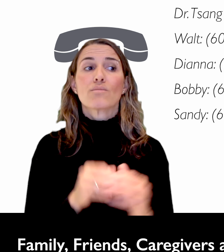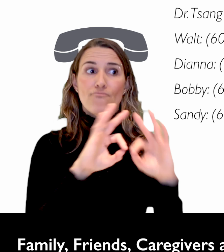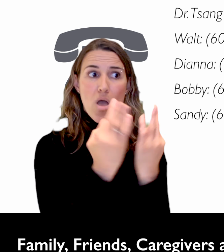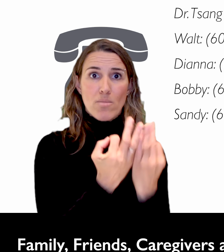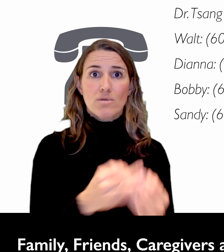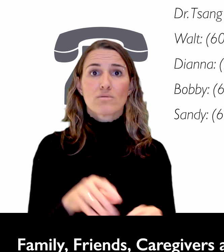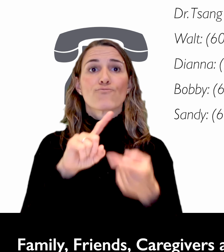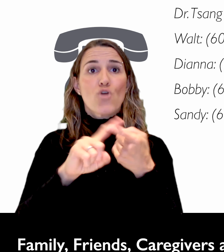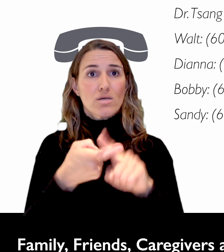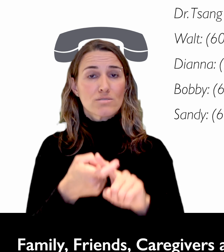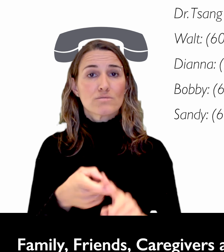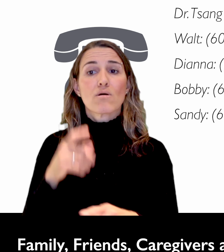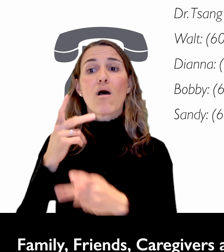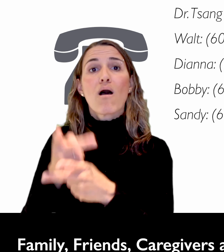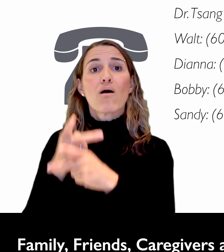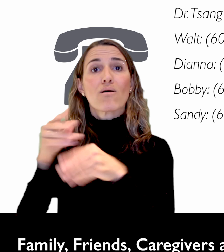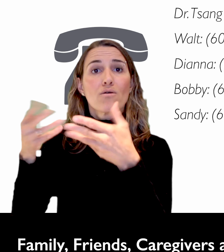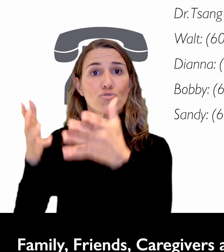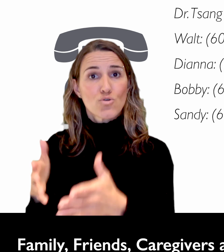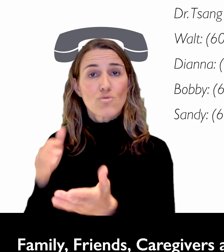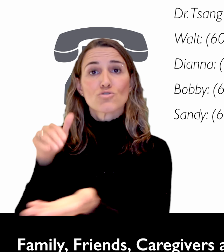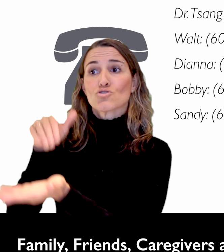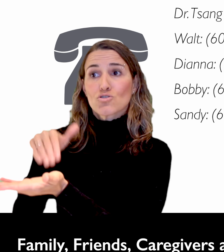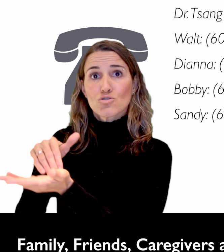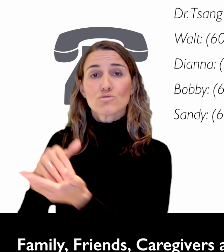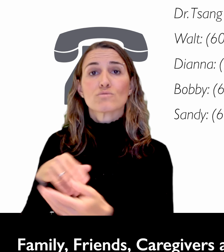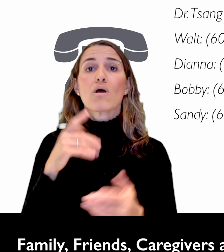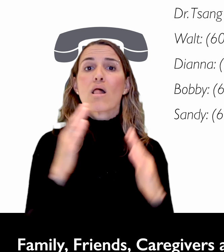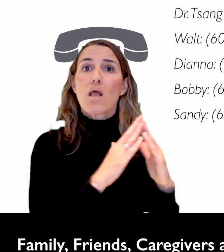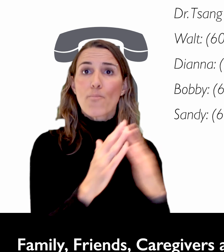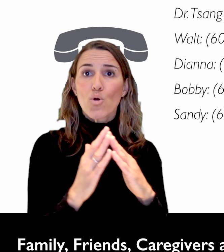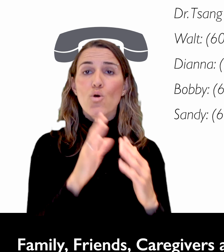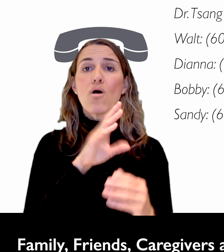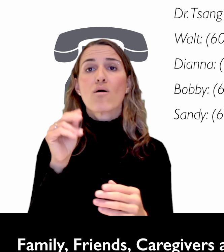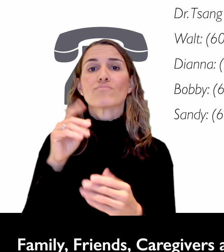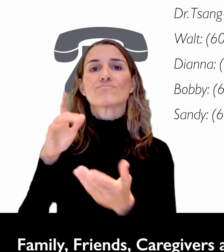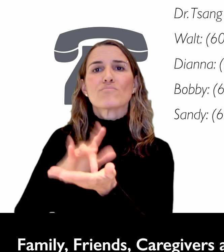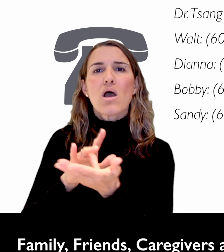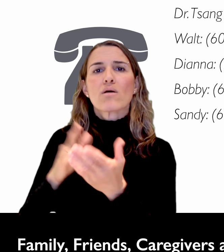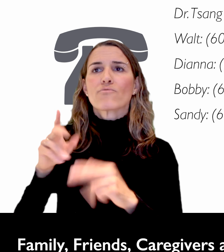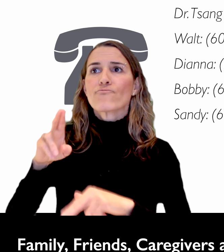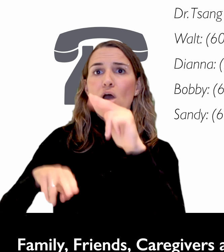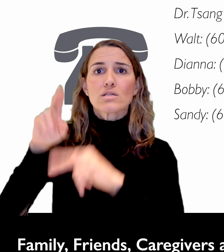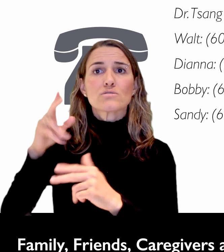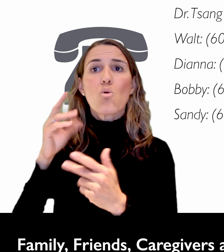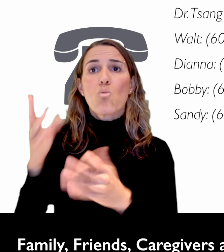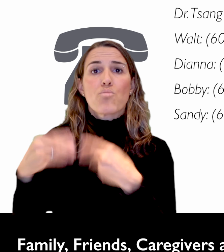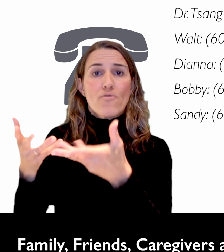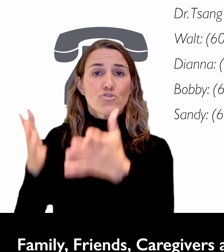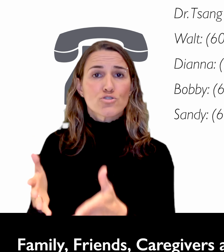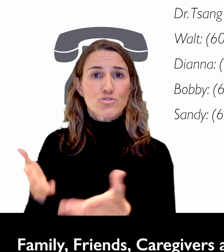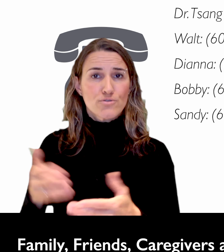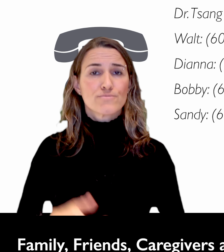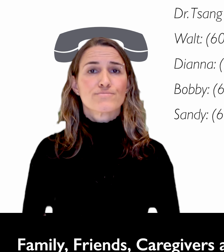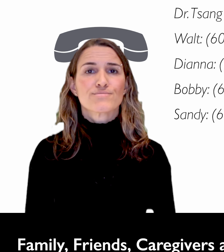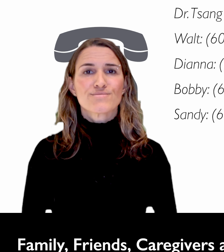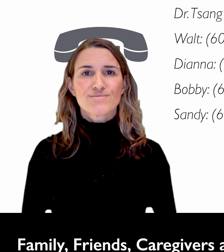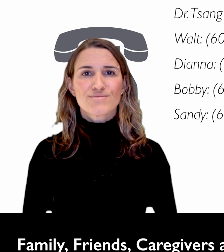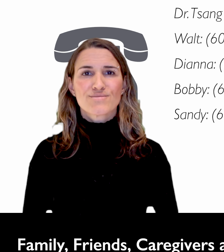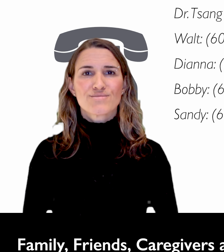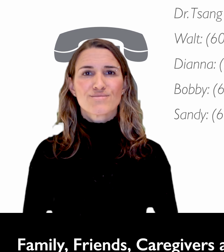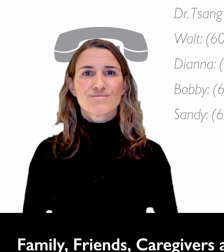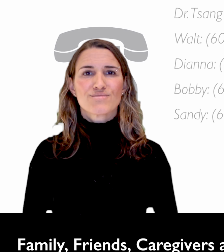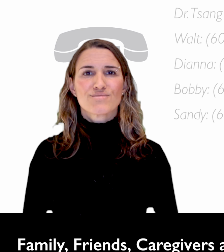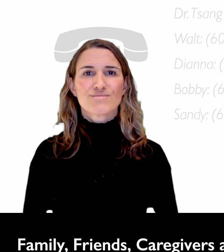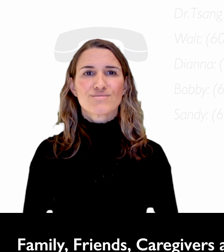dialysis, cancer treatments, oxygen treatments, medical life alert, social service, mental or behavioral